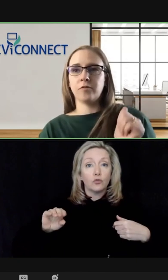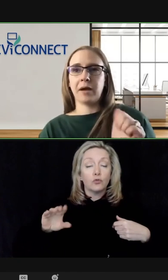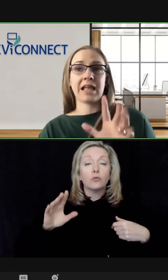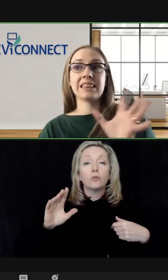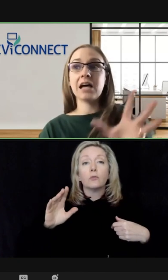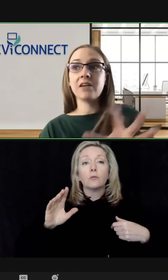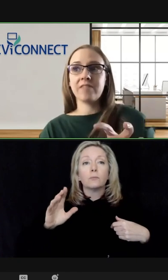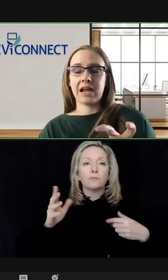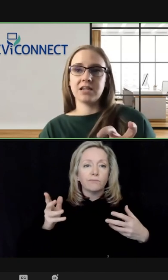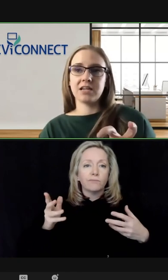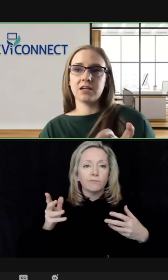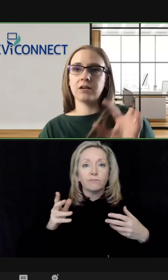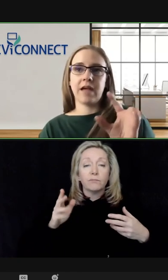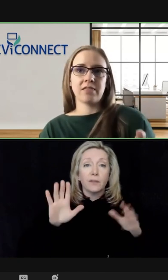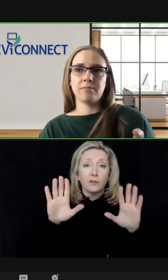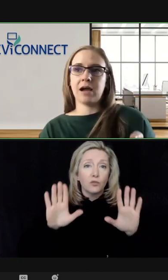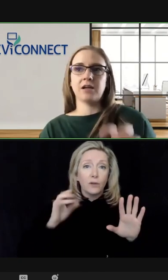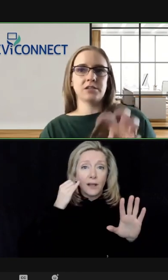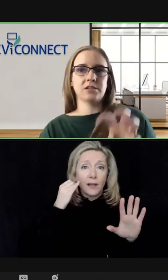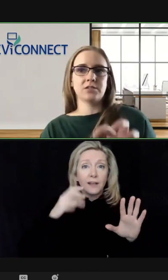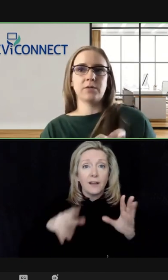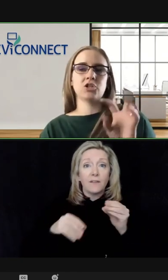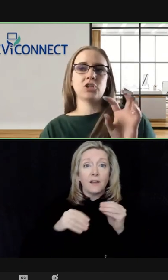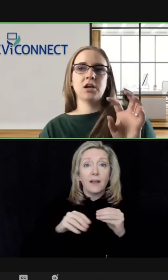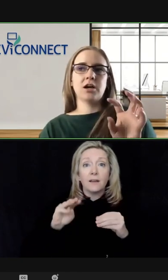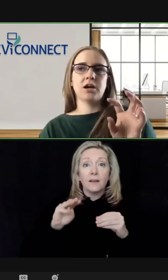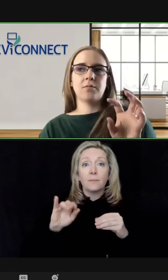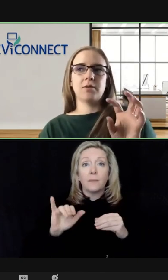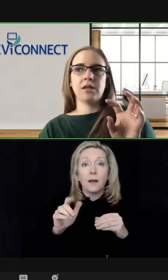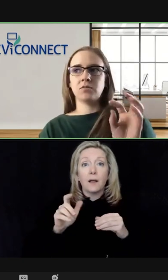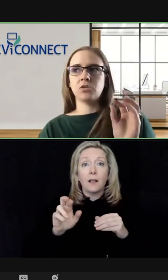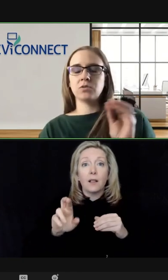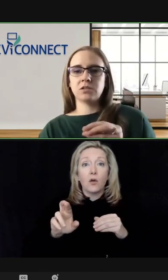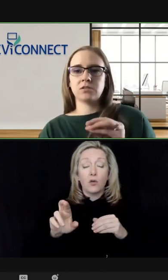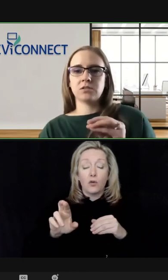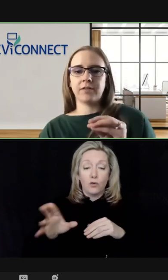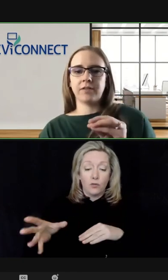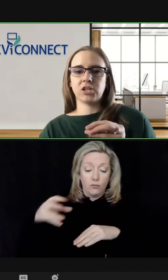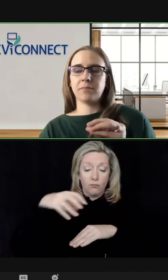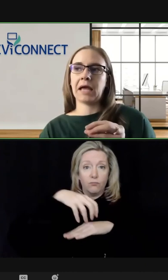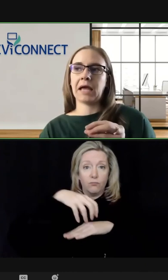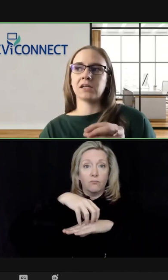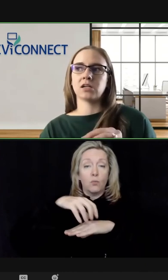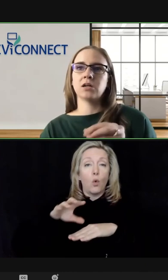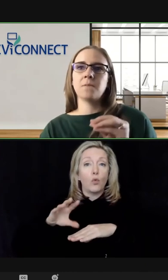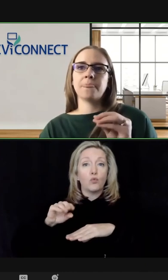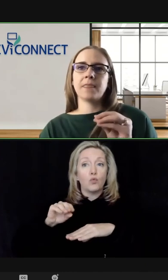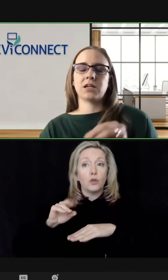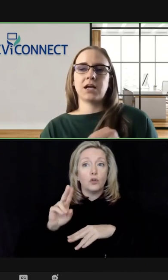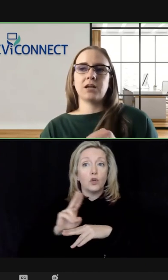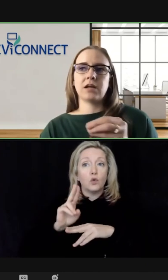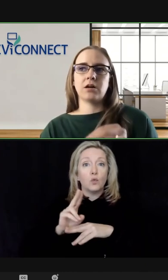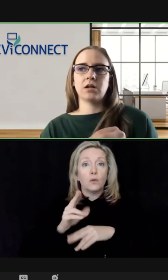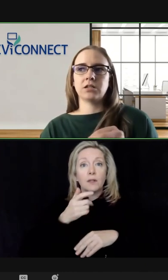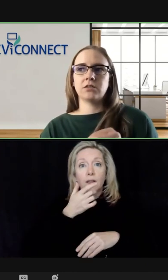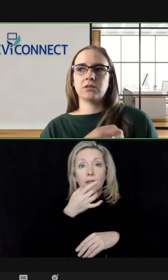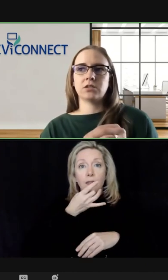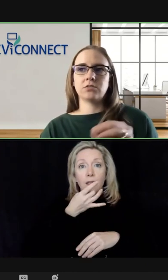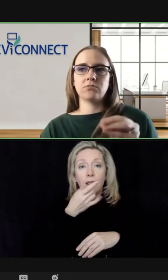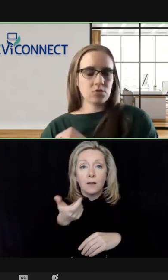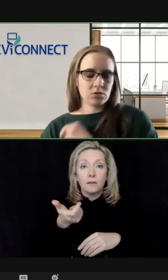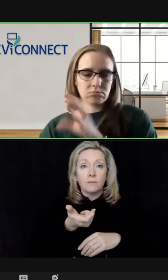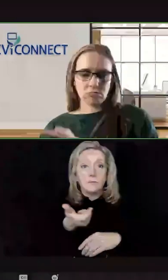kind of move it from behind. I love that idea of adding the Mylar to the switch and using the flashlight behind her to kind of get